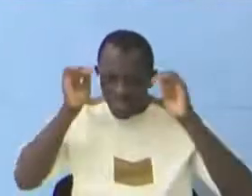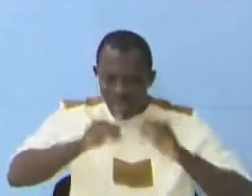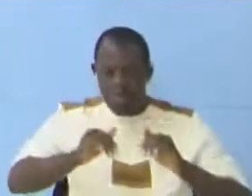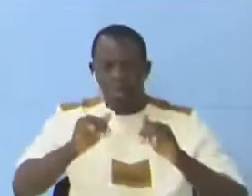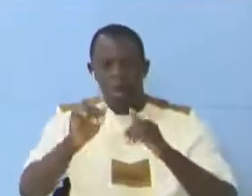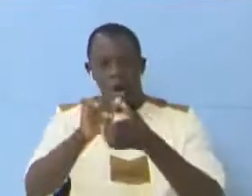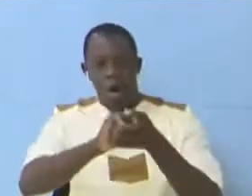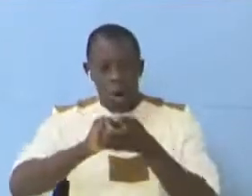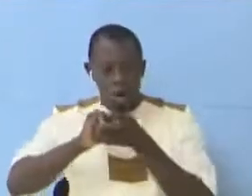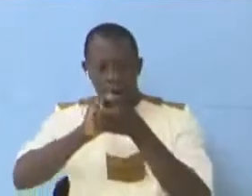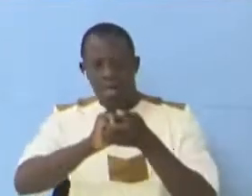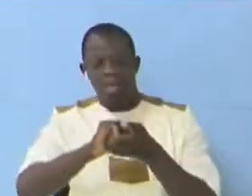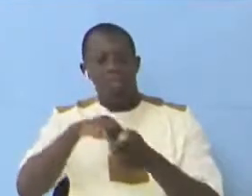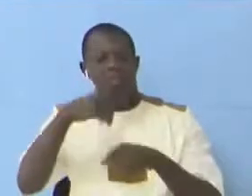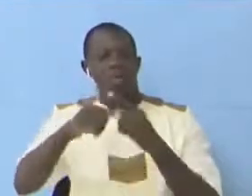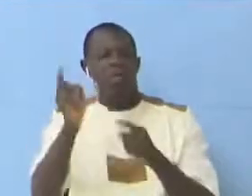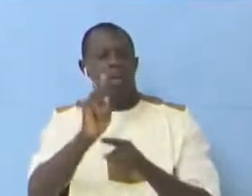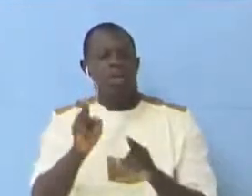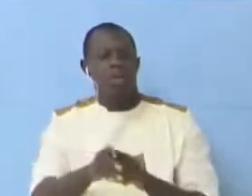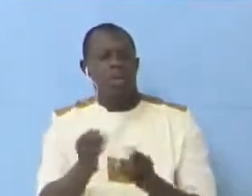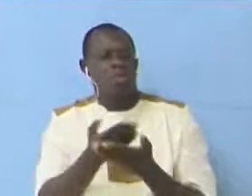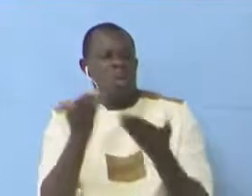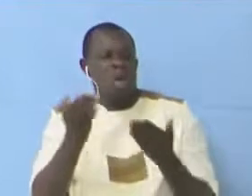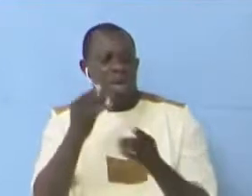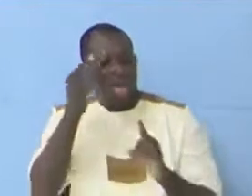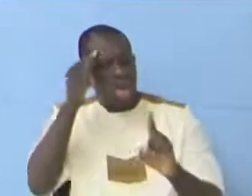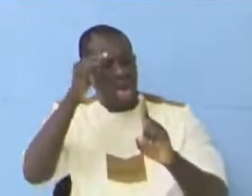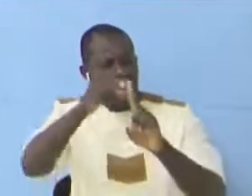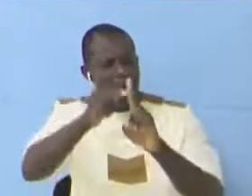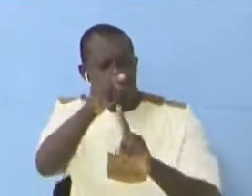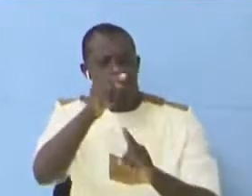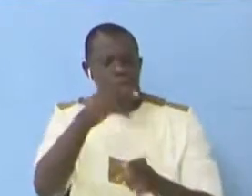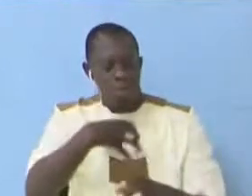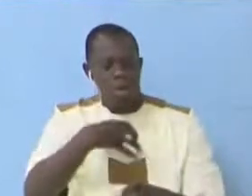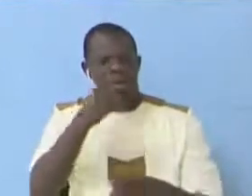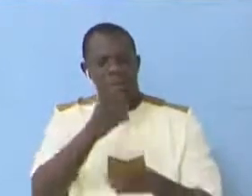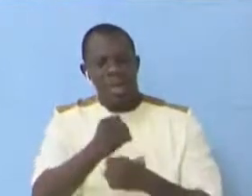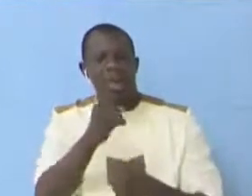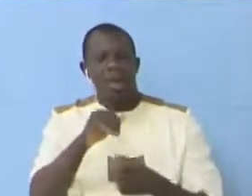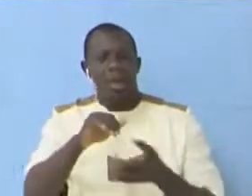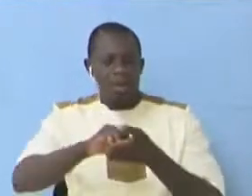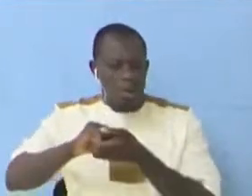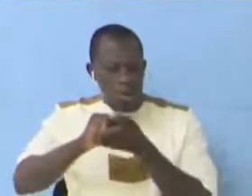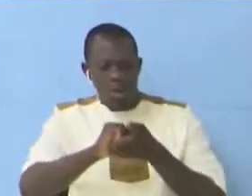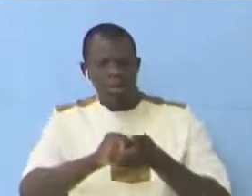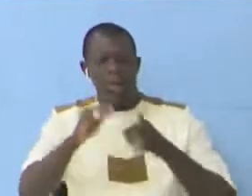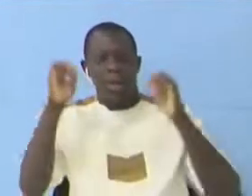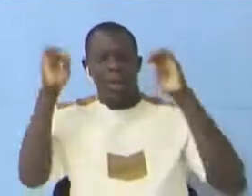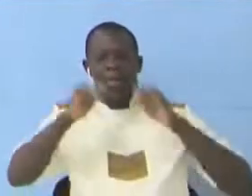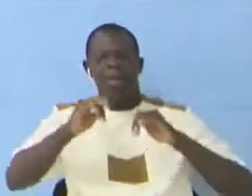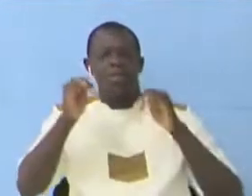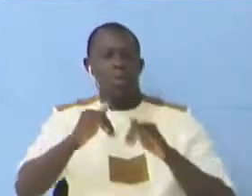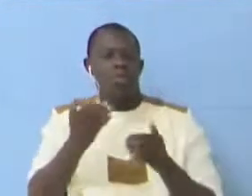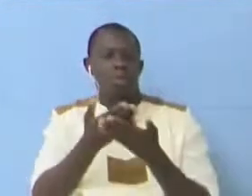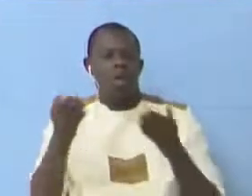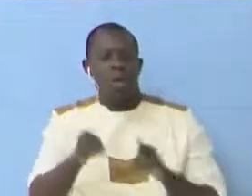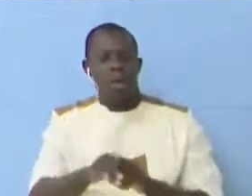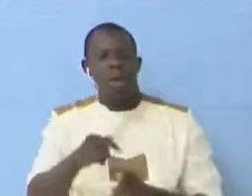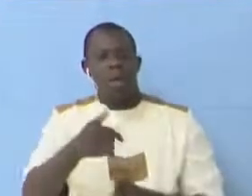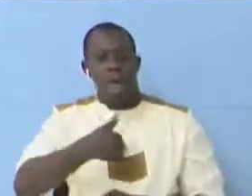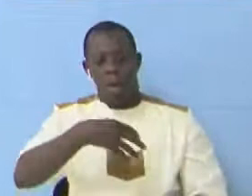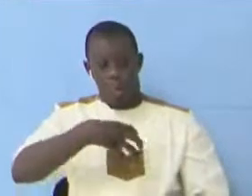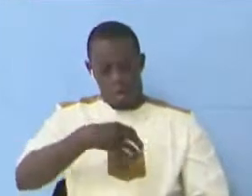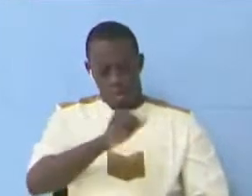for? What was the purpose of the meeting that you had organized? Yeah, because I wanted us to sit